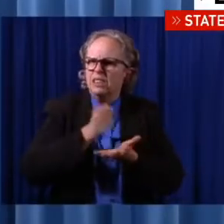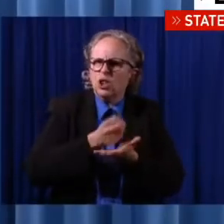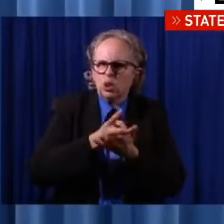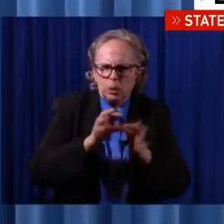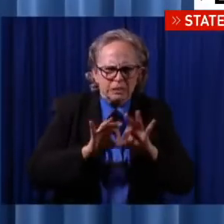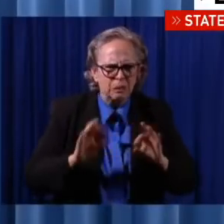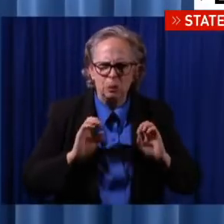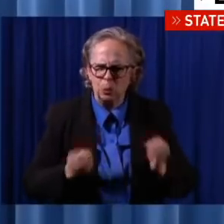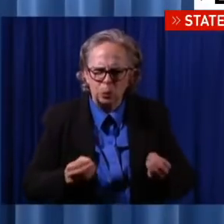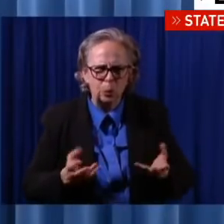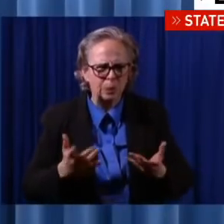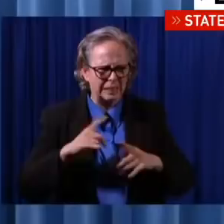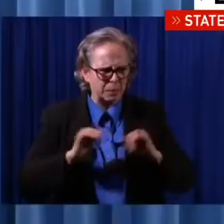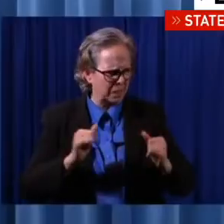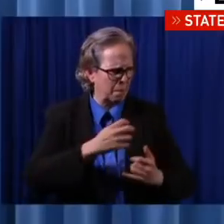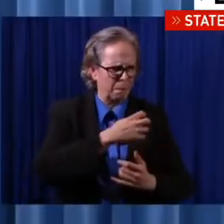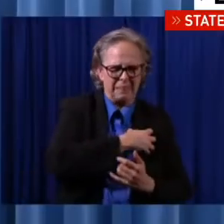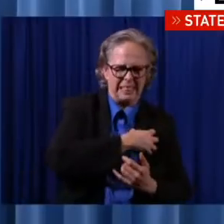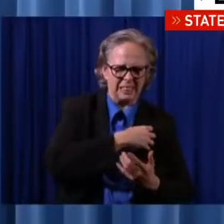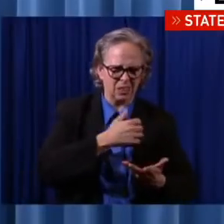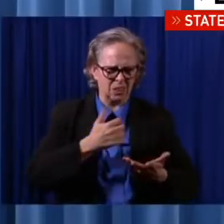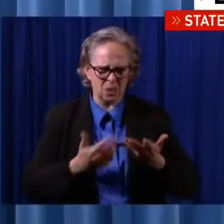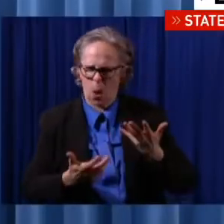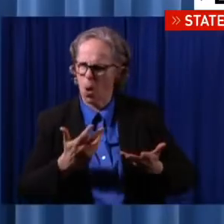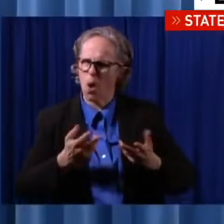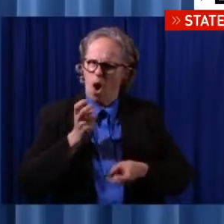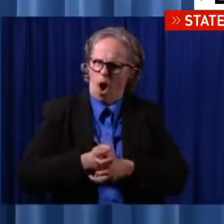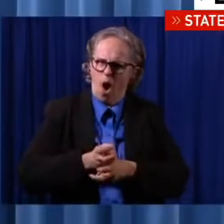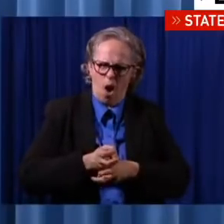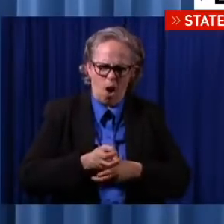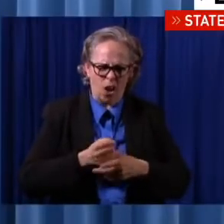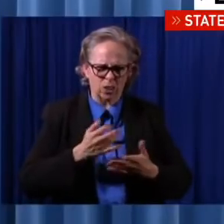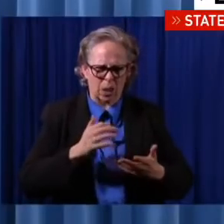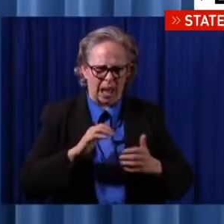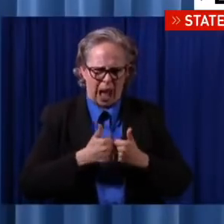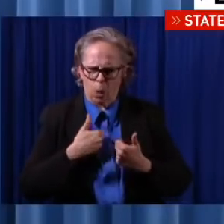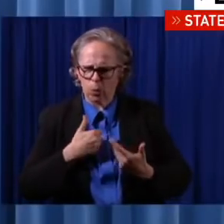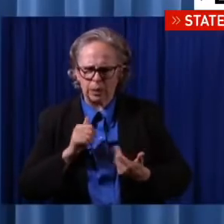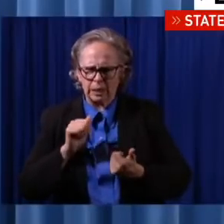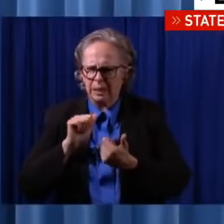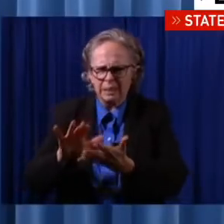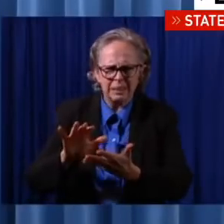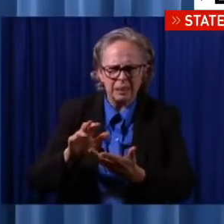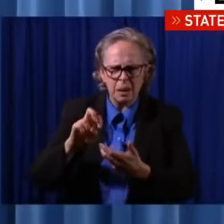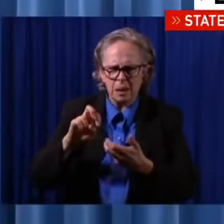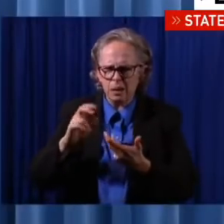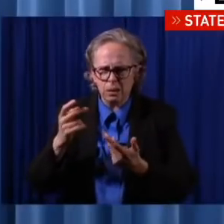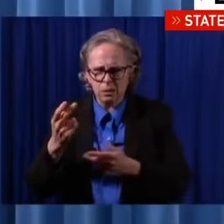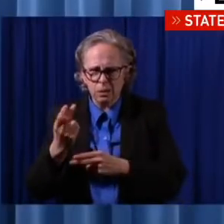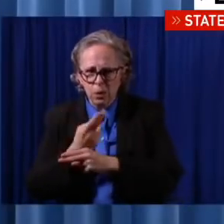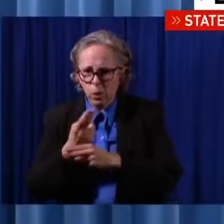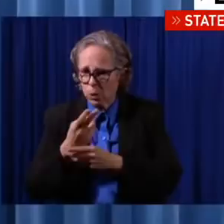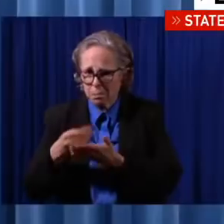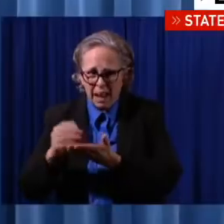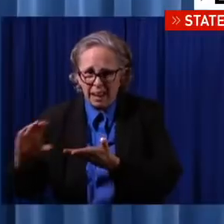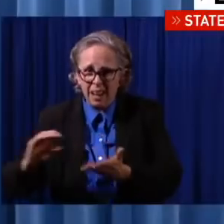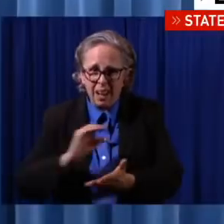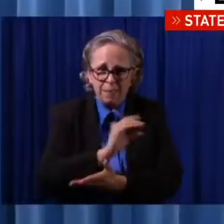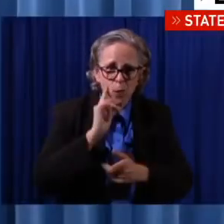So how we tackle that, I think, and the money that we spend on it, on both of those issues,